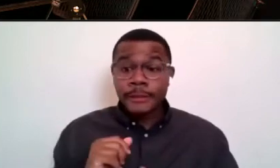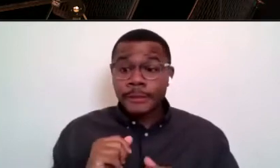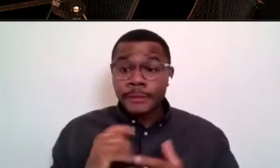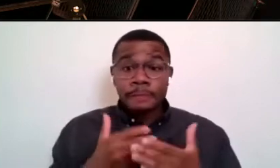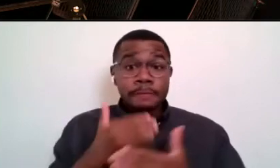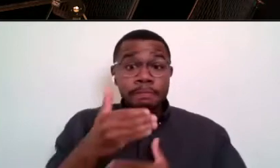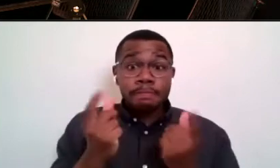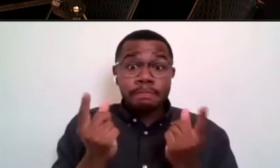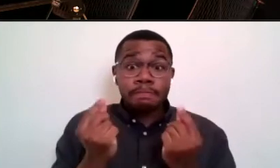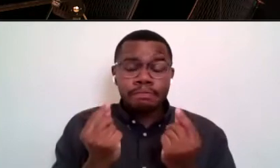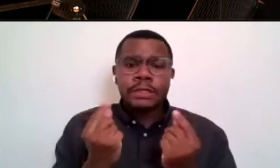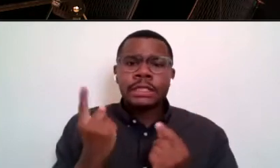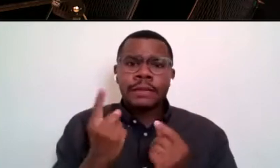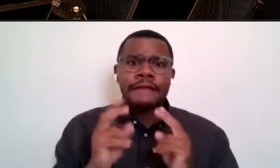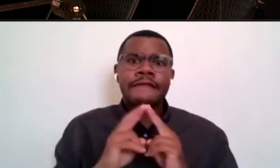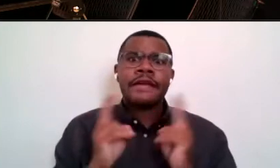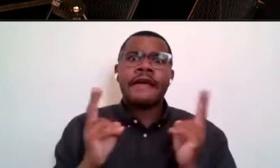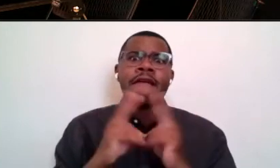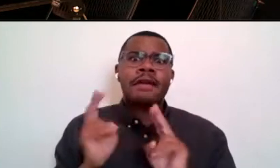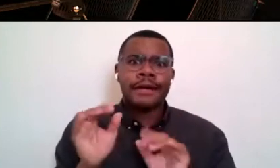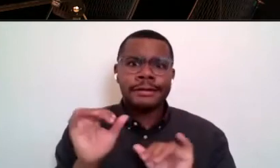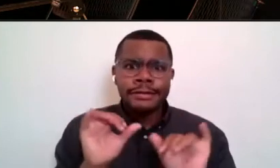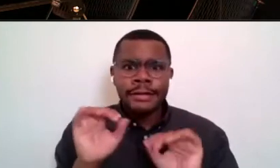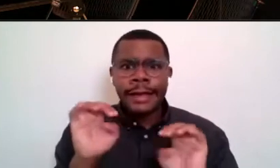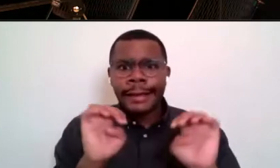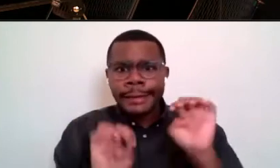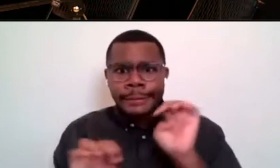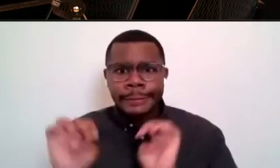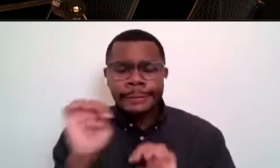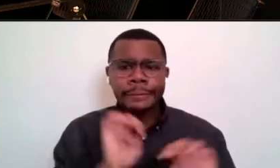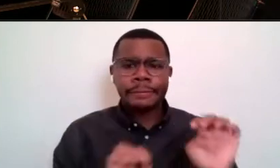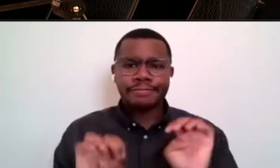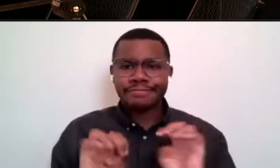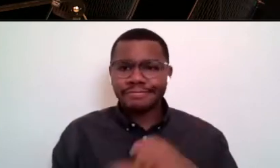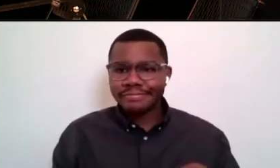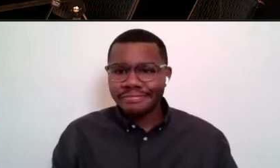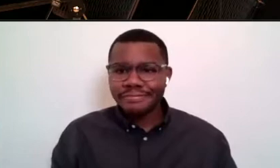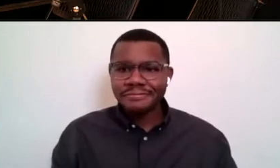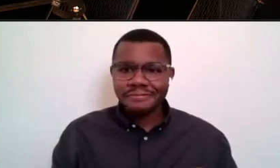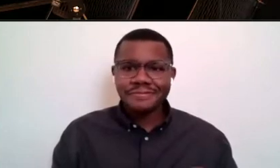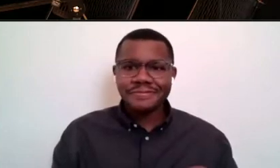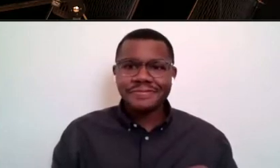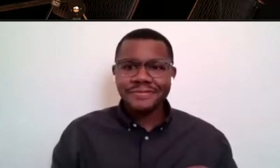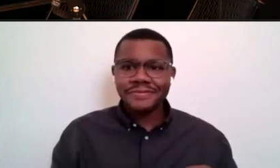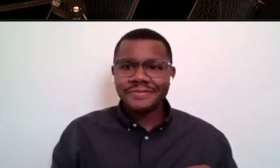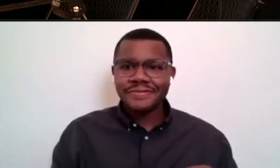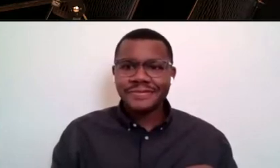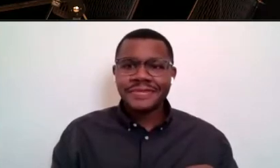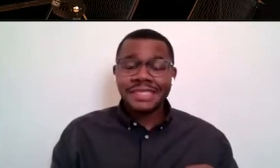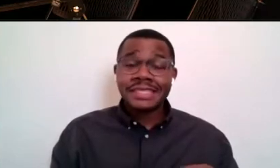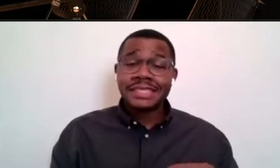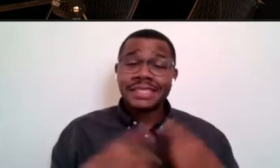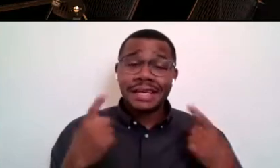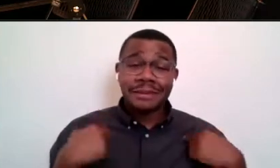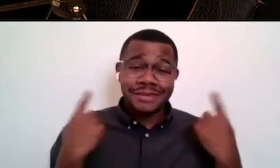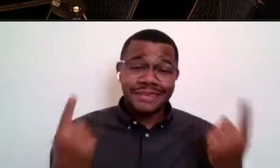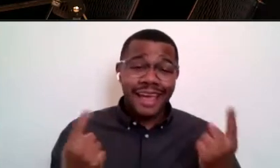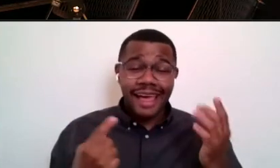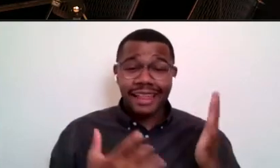in which the technical wizardry that has been happening thus far is only going to get more intense.